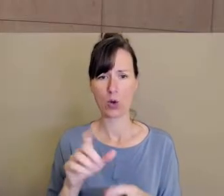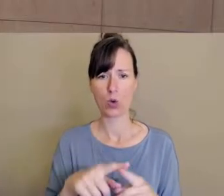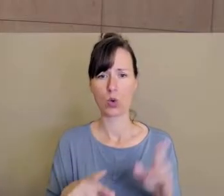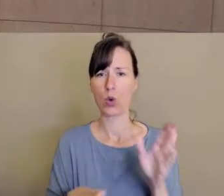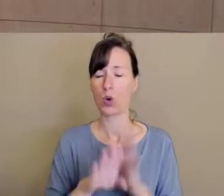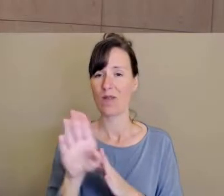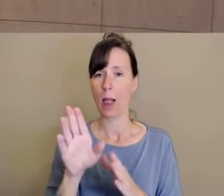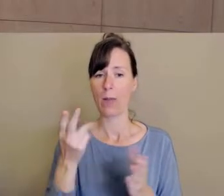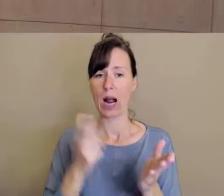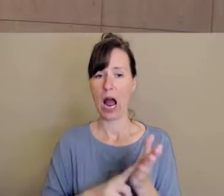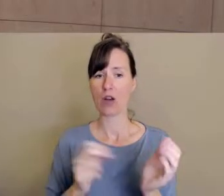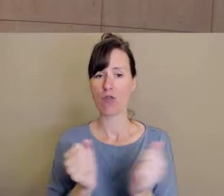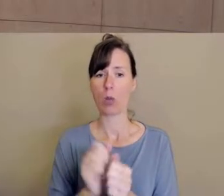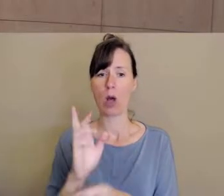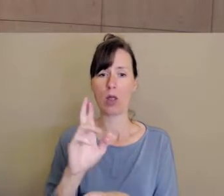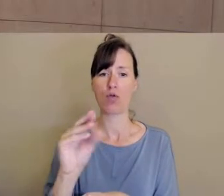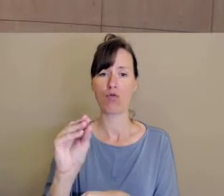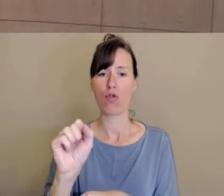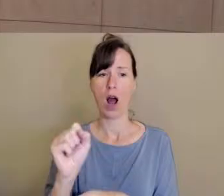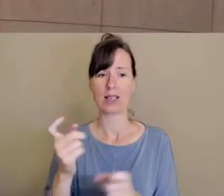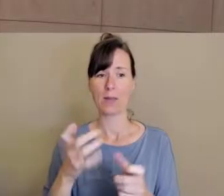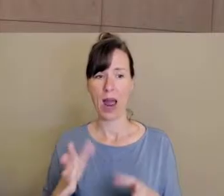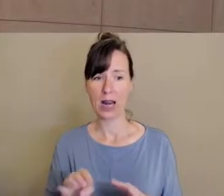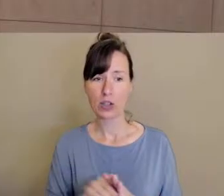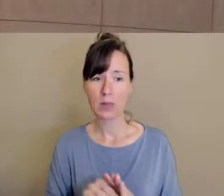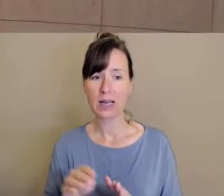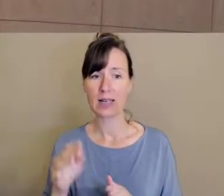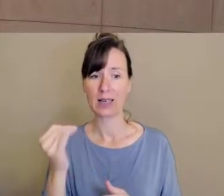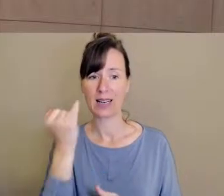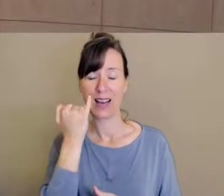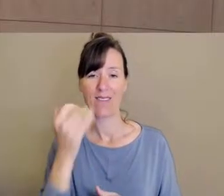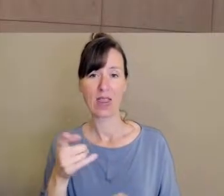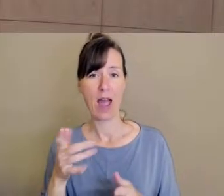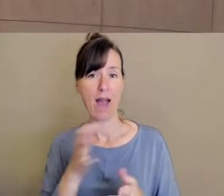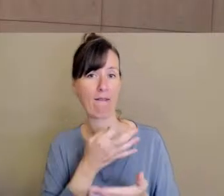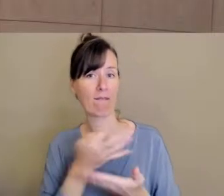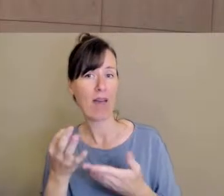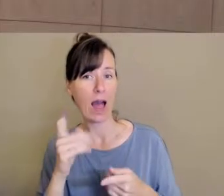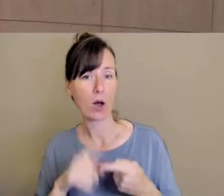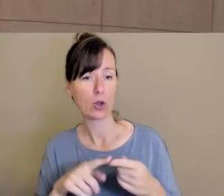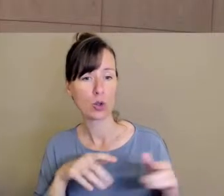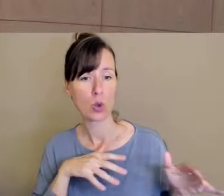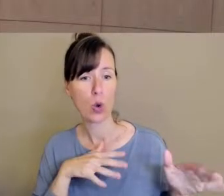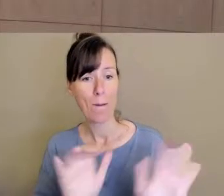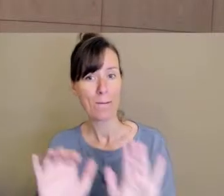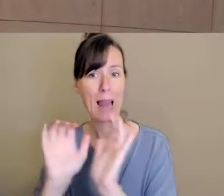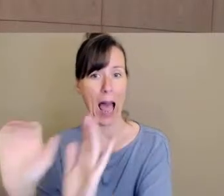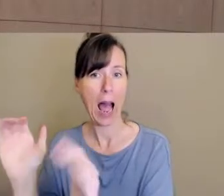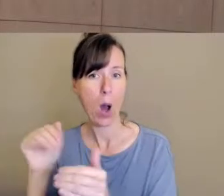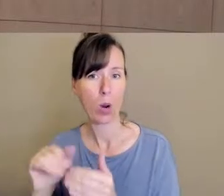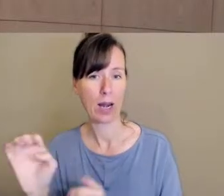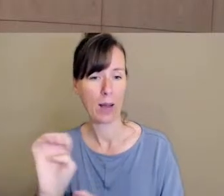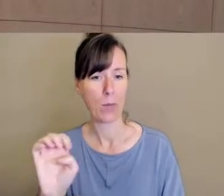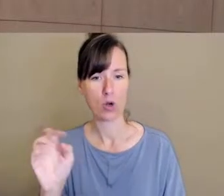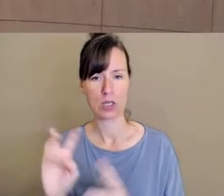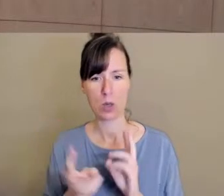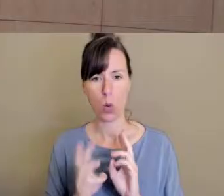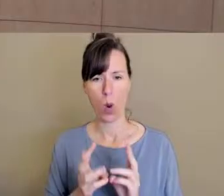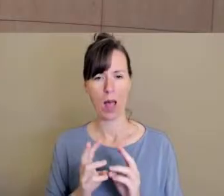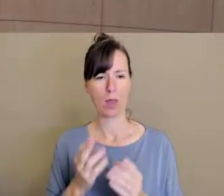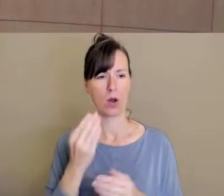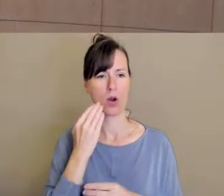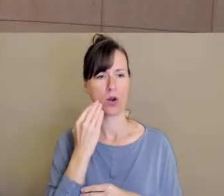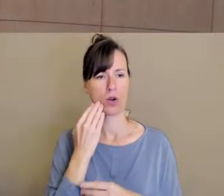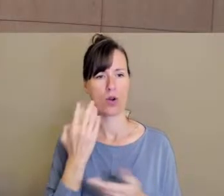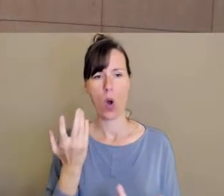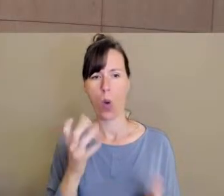to I guess plow during like emergency weather? Somehow, we could do it, but at a cost,